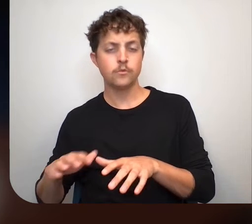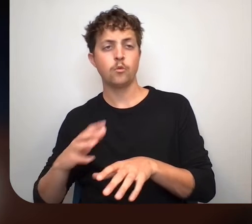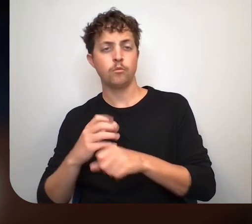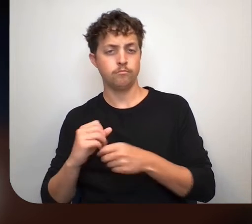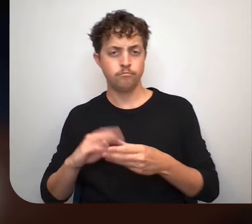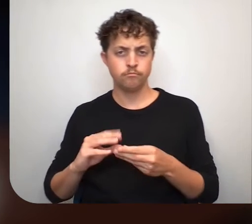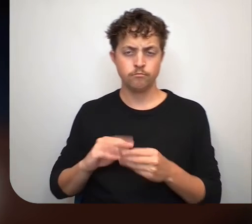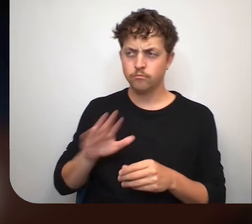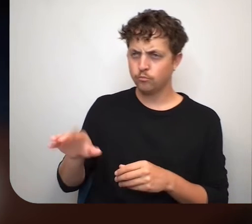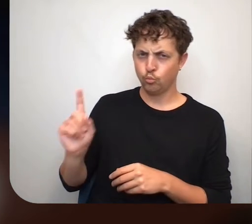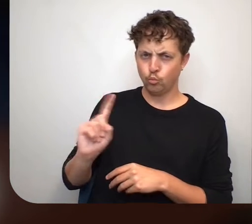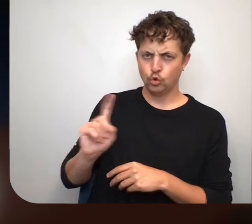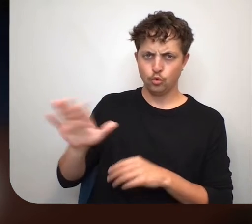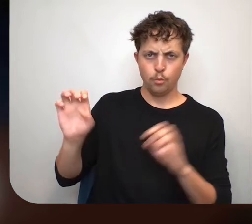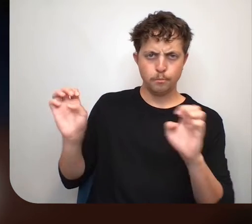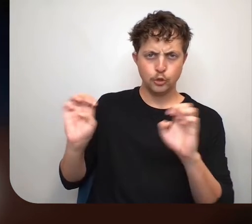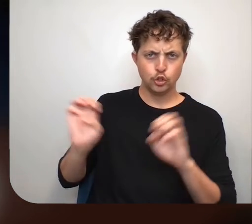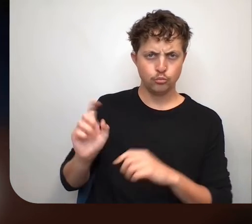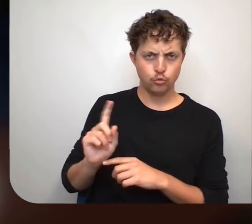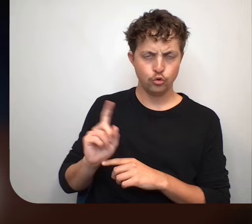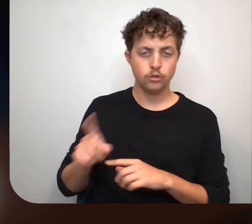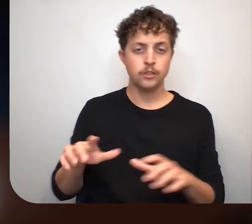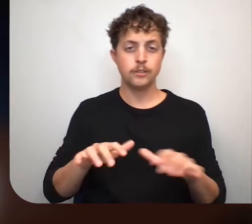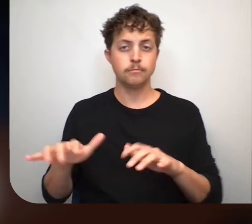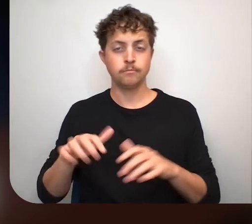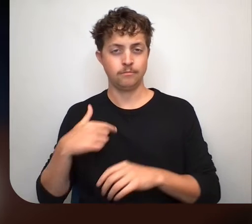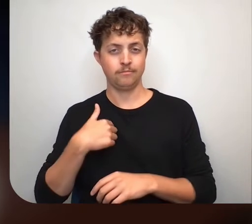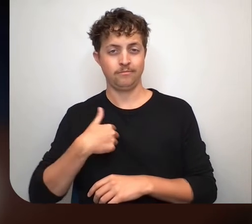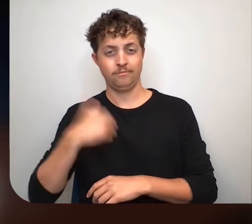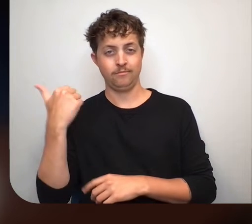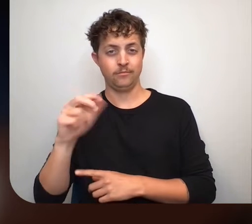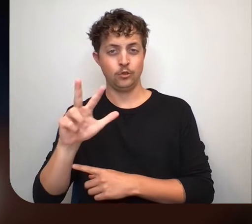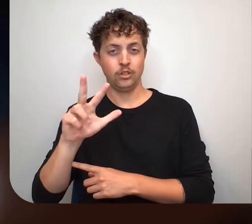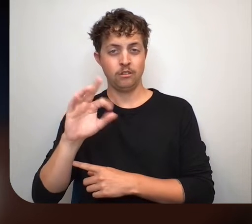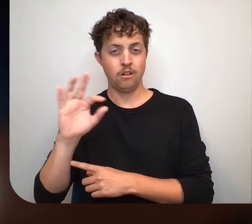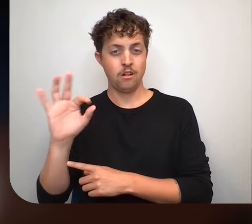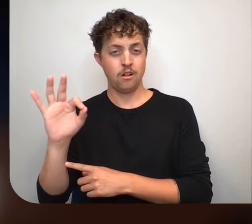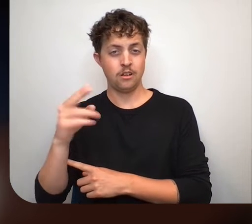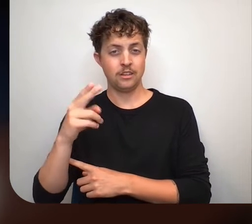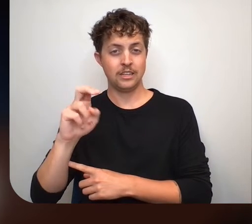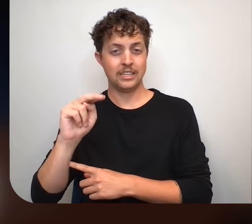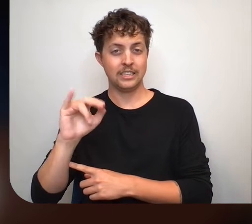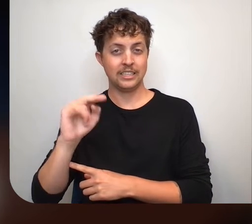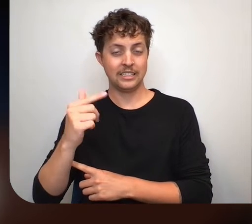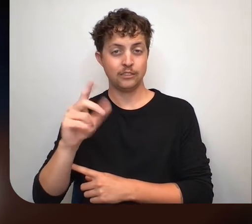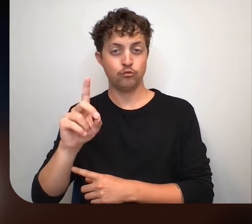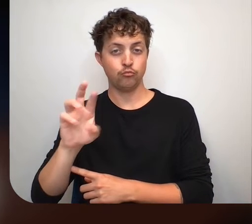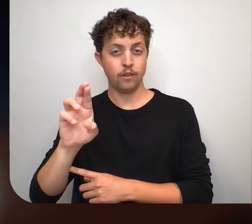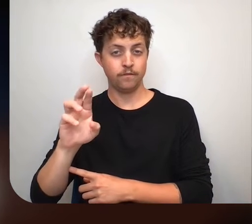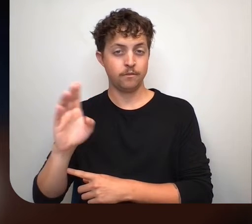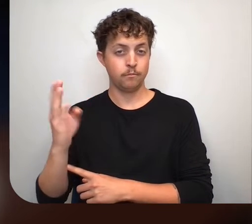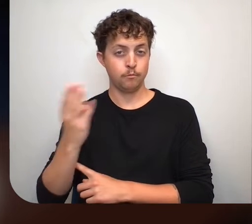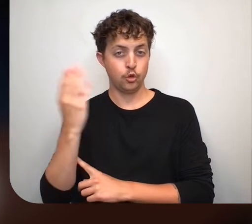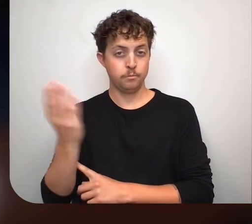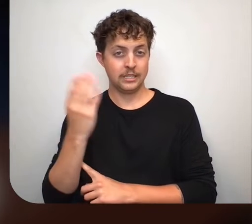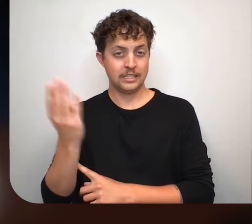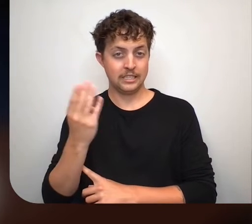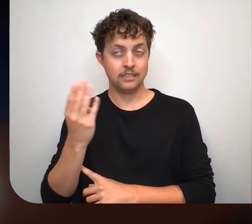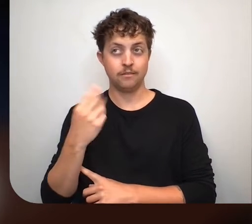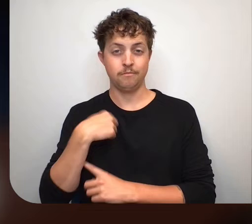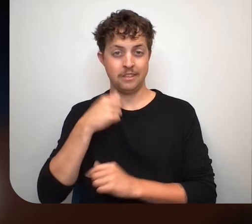Where is your emergency? You reply, I am at 3999 Henning Drive,